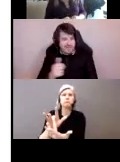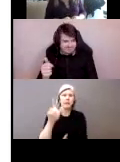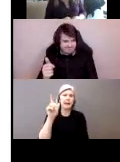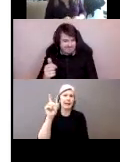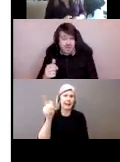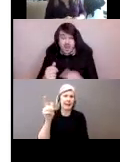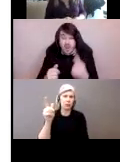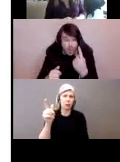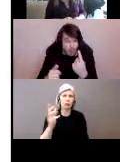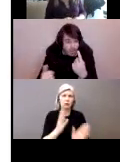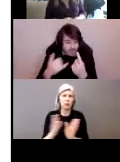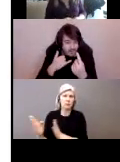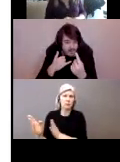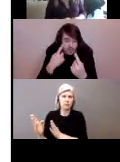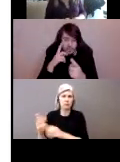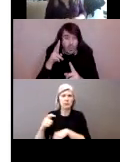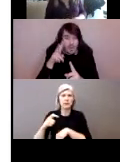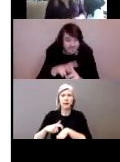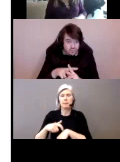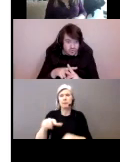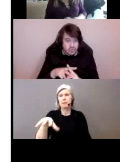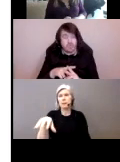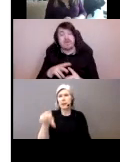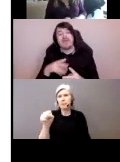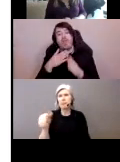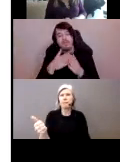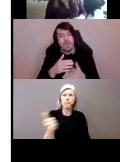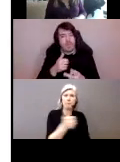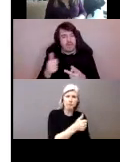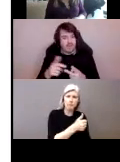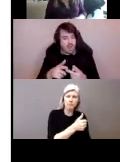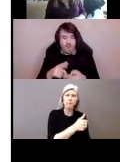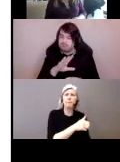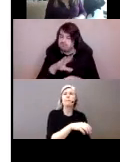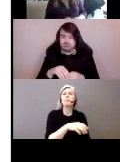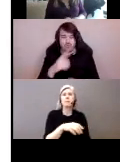for transpo, and then we'll reach out to you to make the arrangements to get to your appointment.